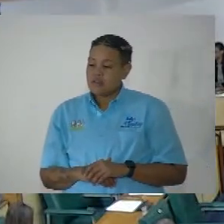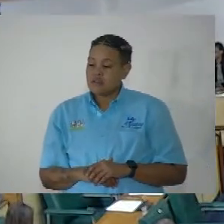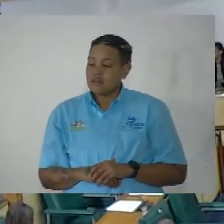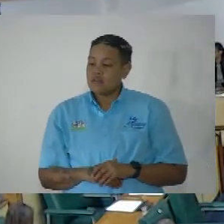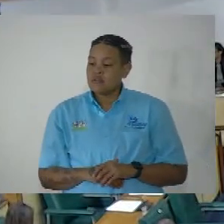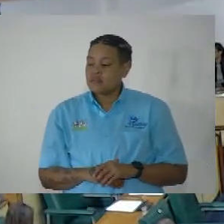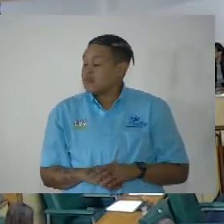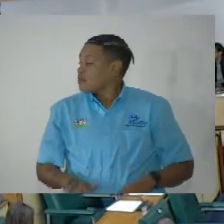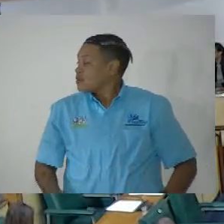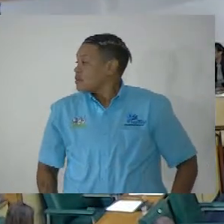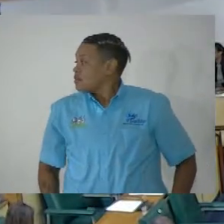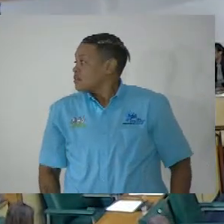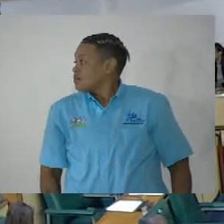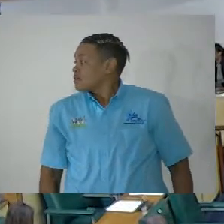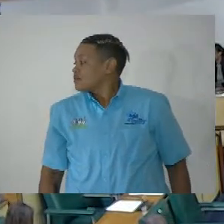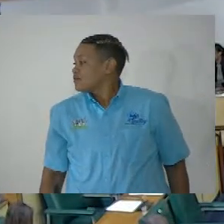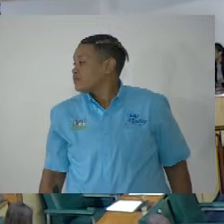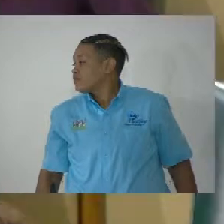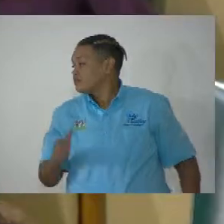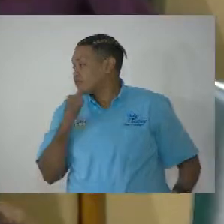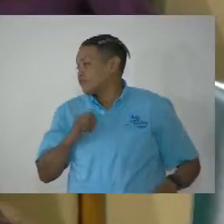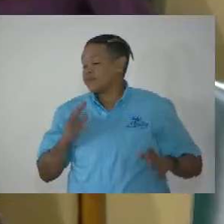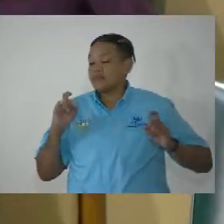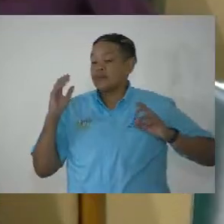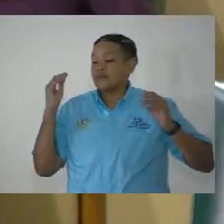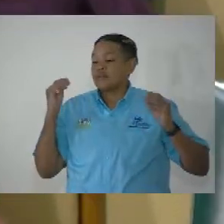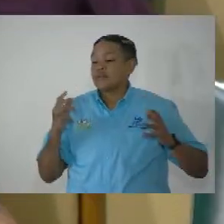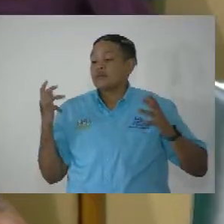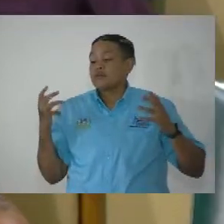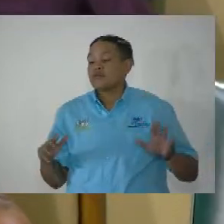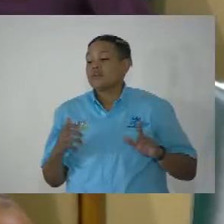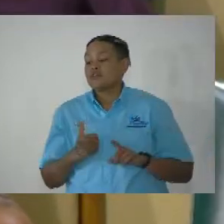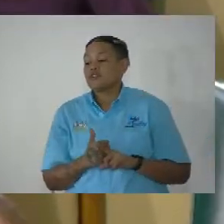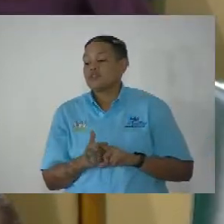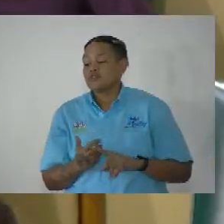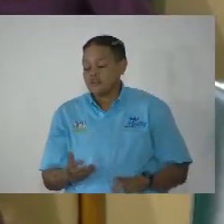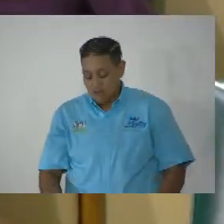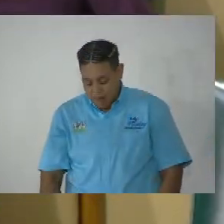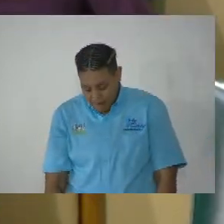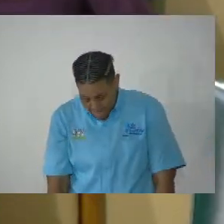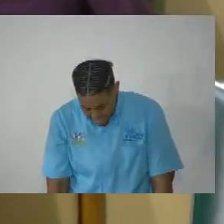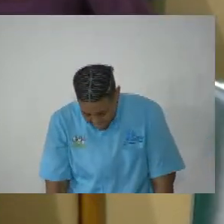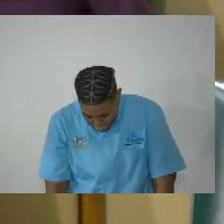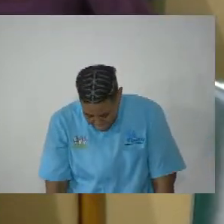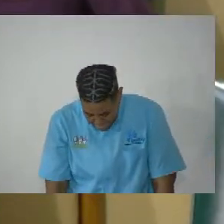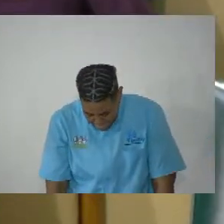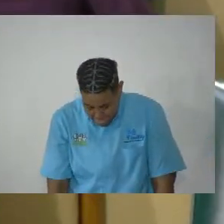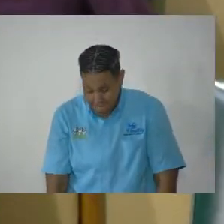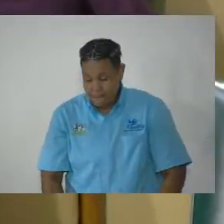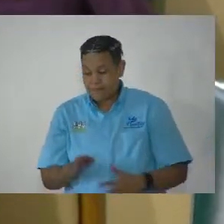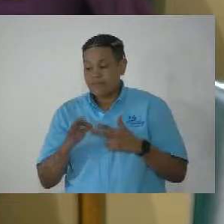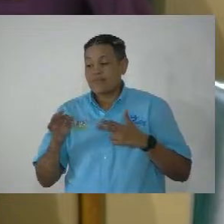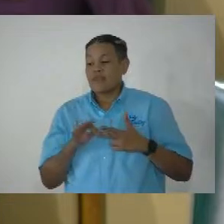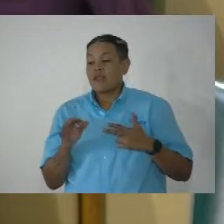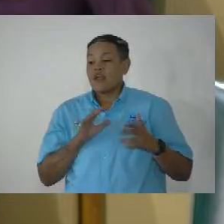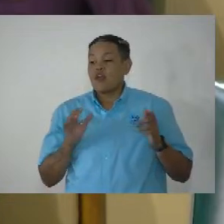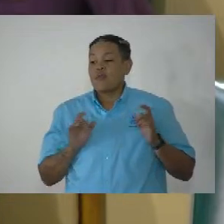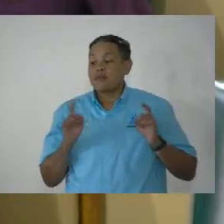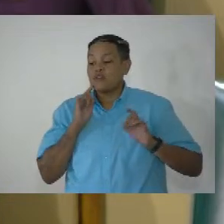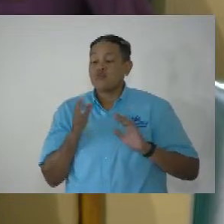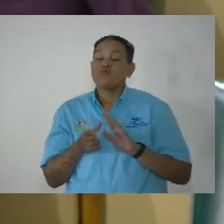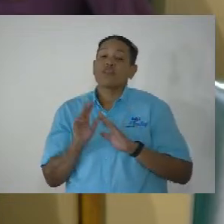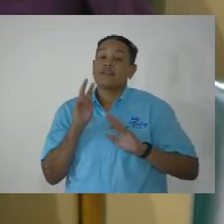So, Madam Speaker, as I had indicated before, that the Joint Select Committee to